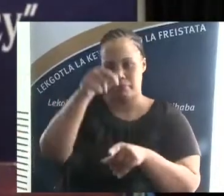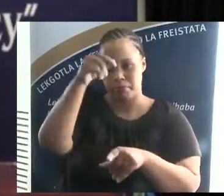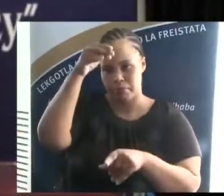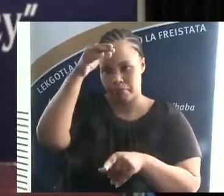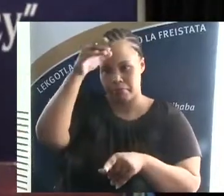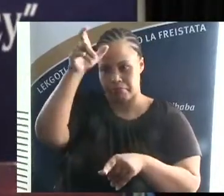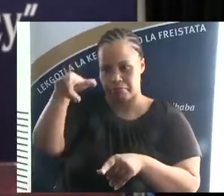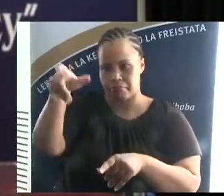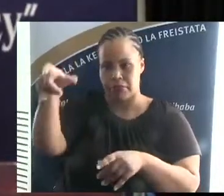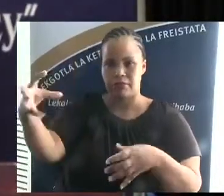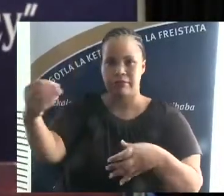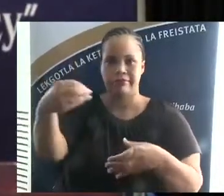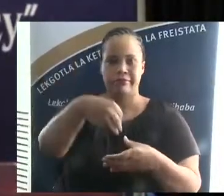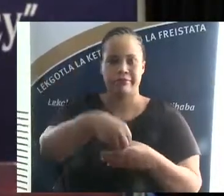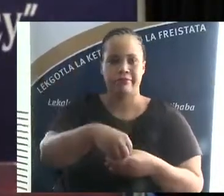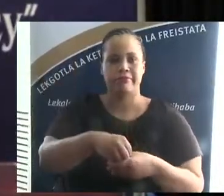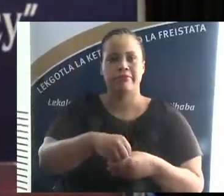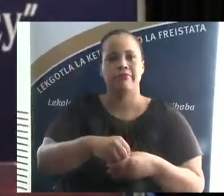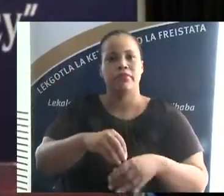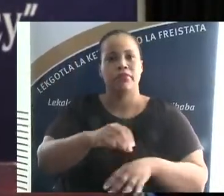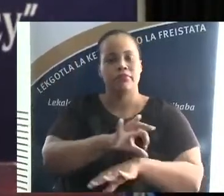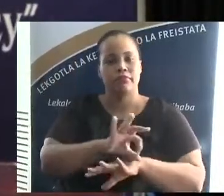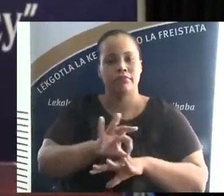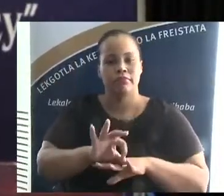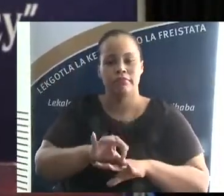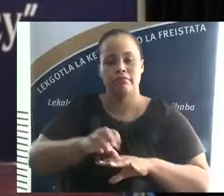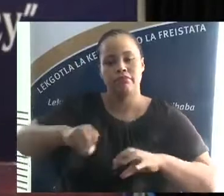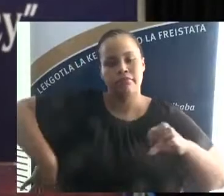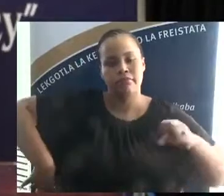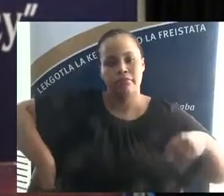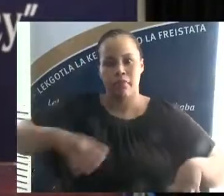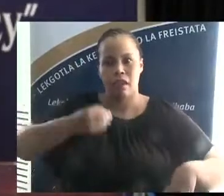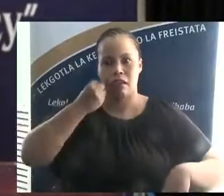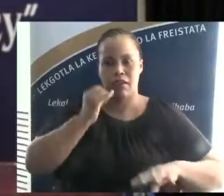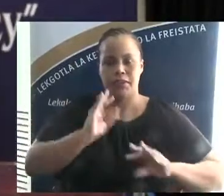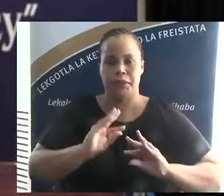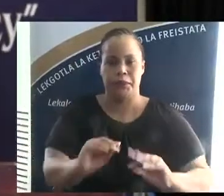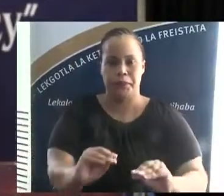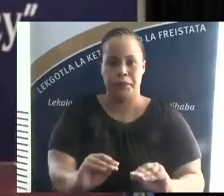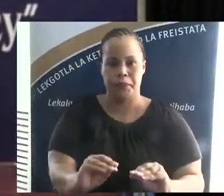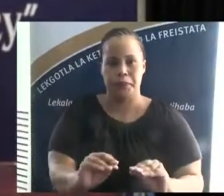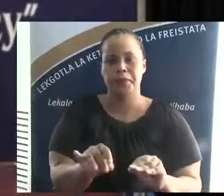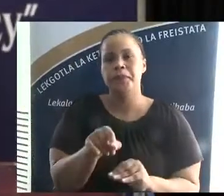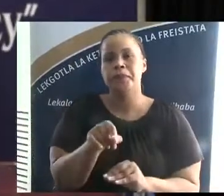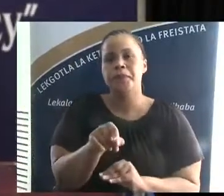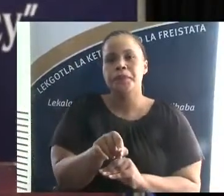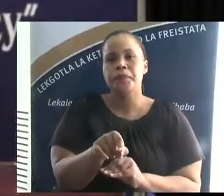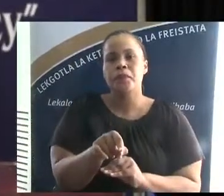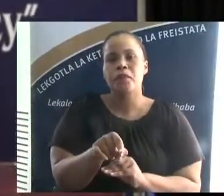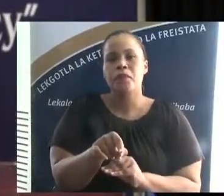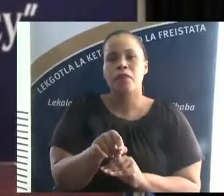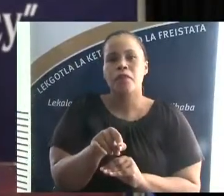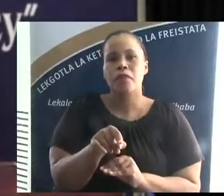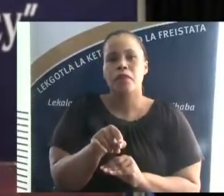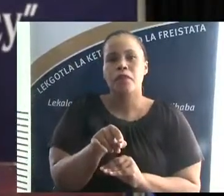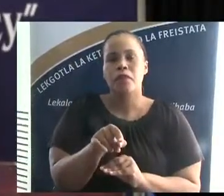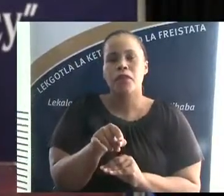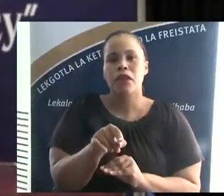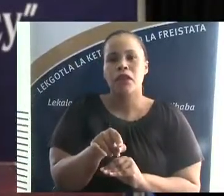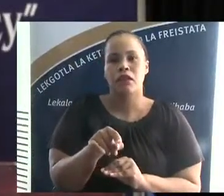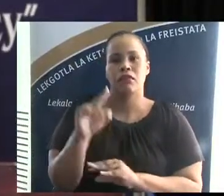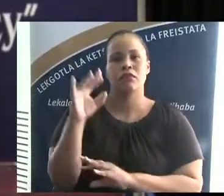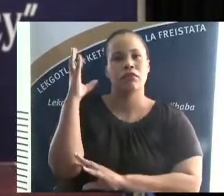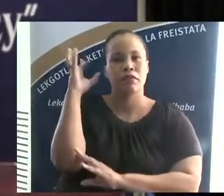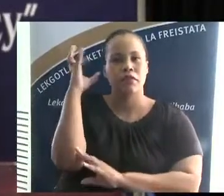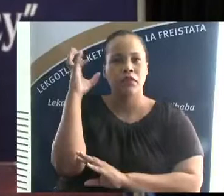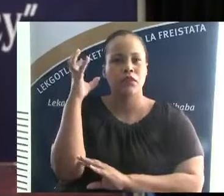rollout of the National Anti-Corruption Strategy. To give effect on the implementation of the National Anti-Corruption Strategy, the province